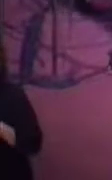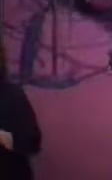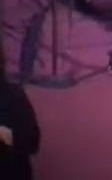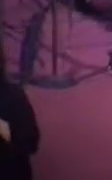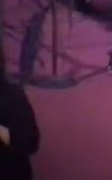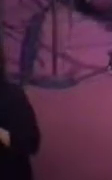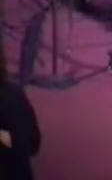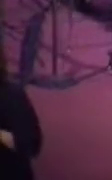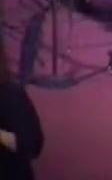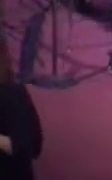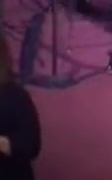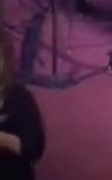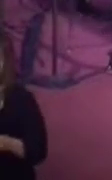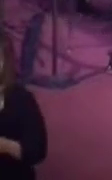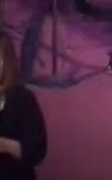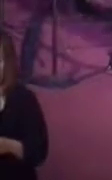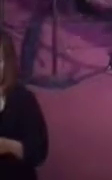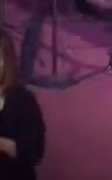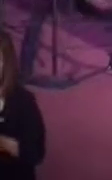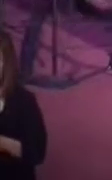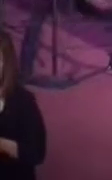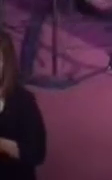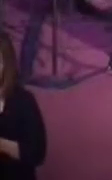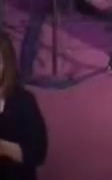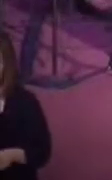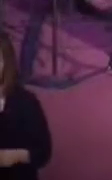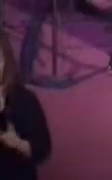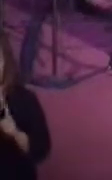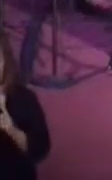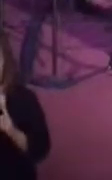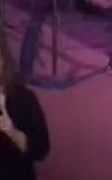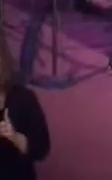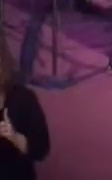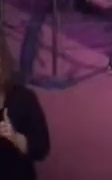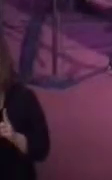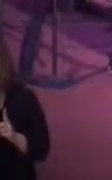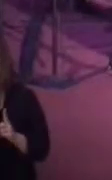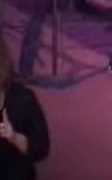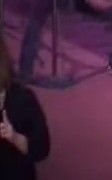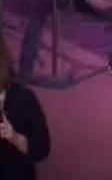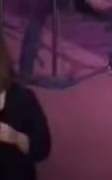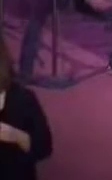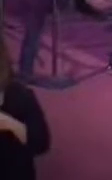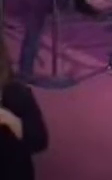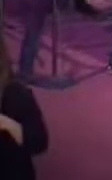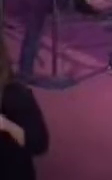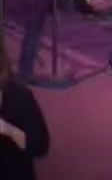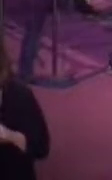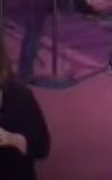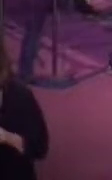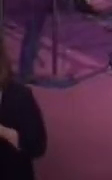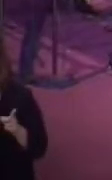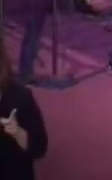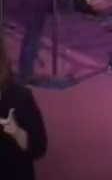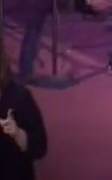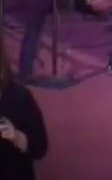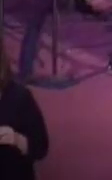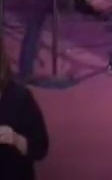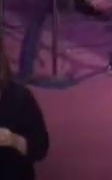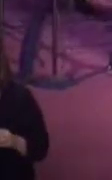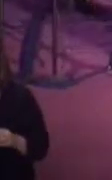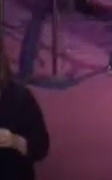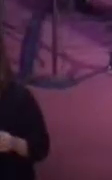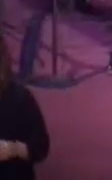it says in verse 3 that now Daniel so distinguished himself among the administrators and the satraps by his exceptional